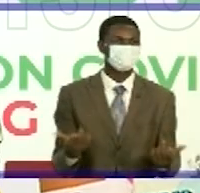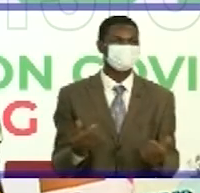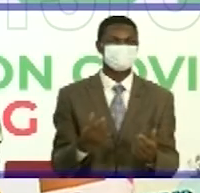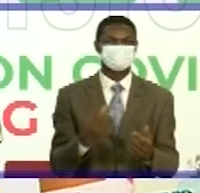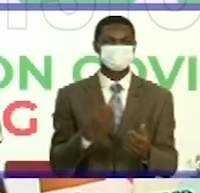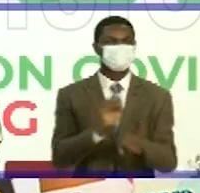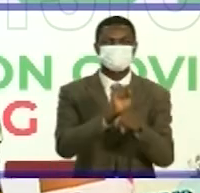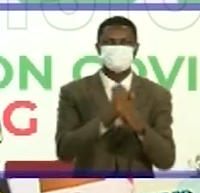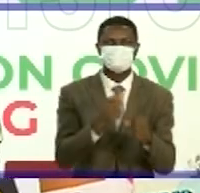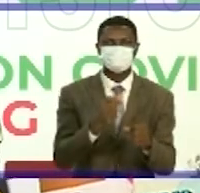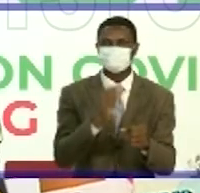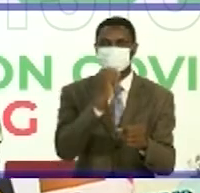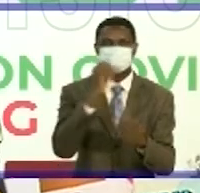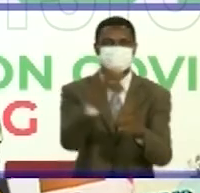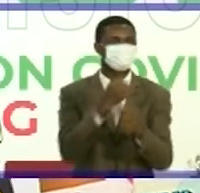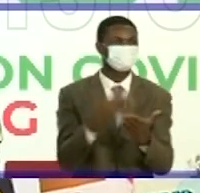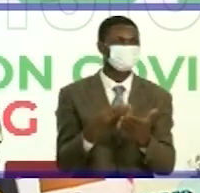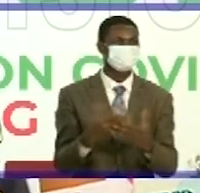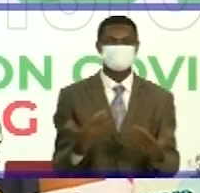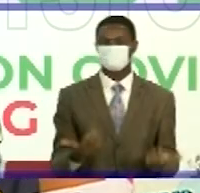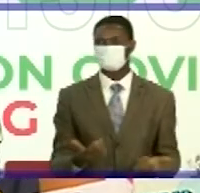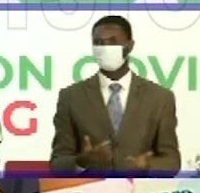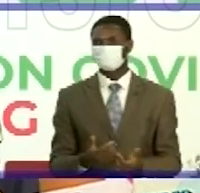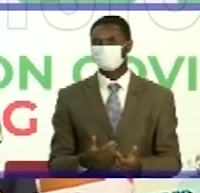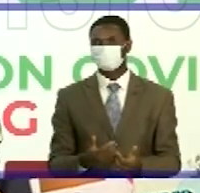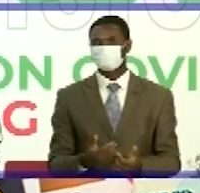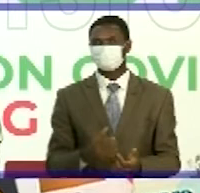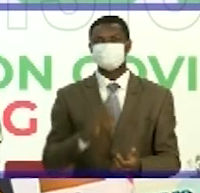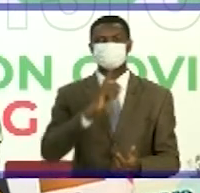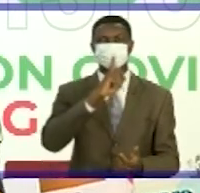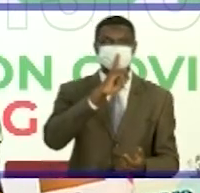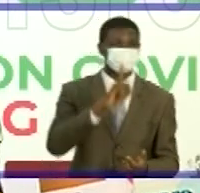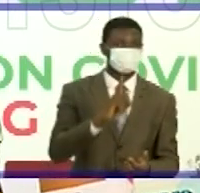had a situation of where people filed for unemployment,